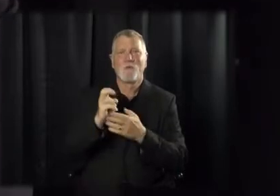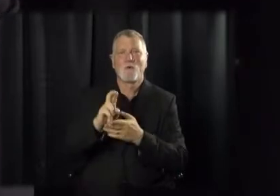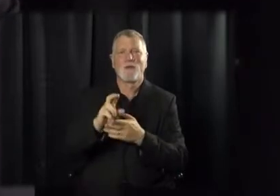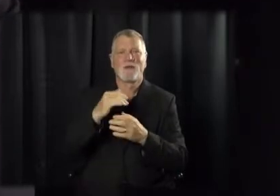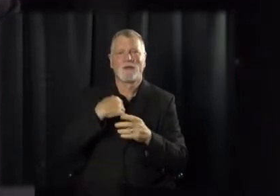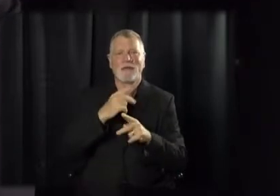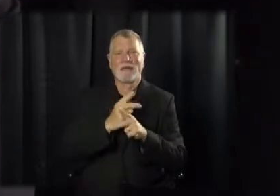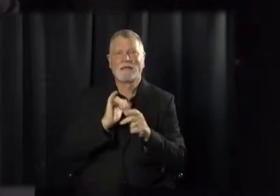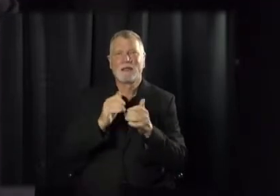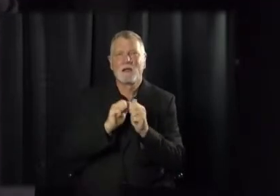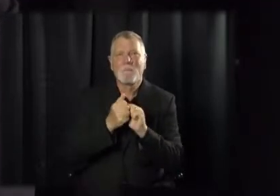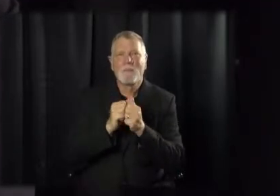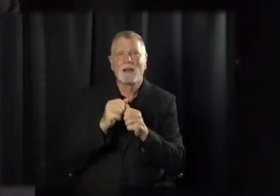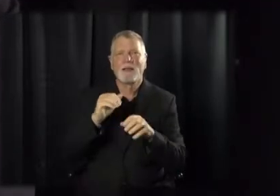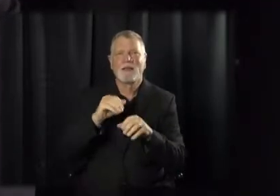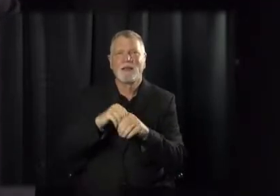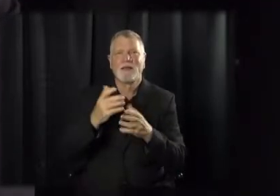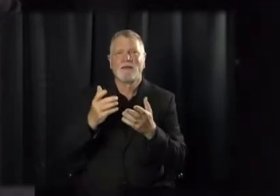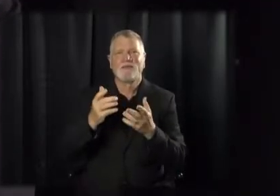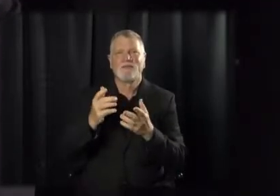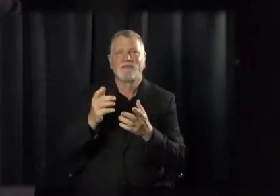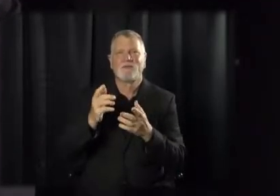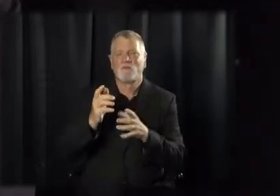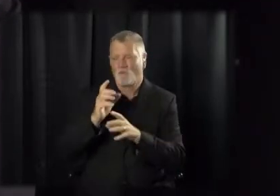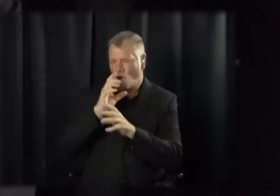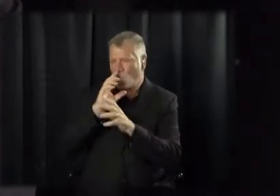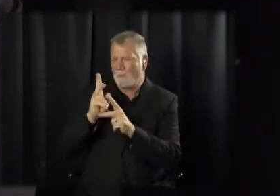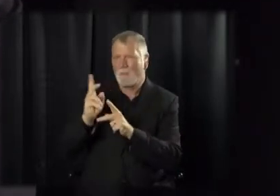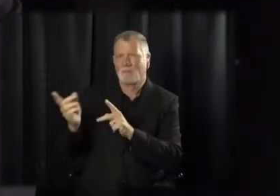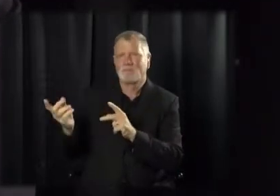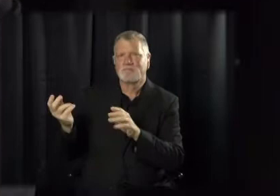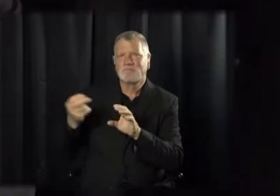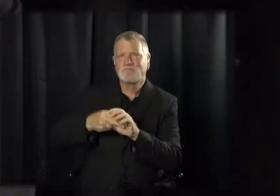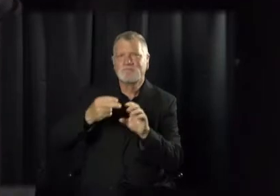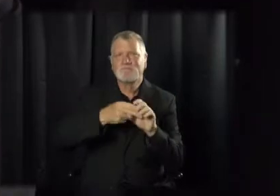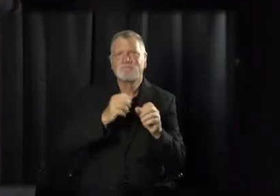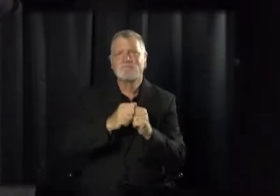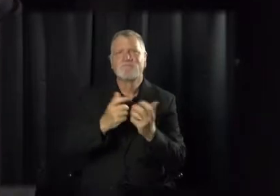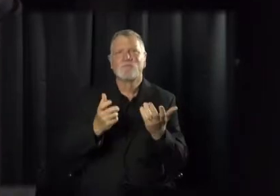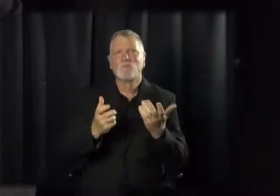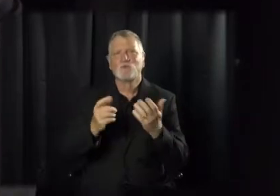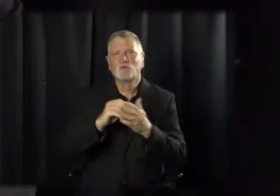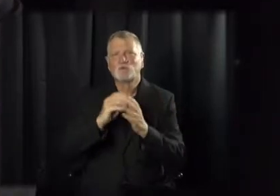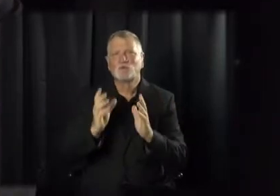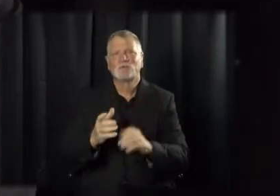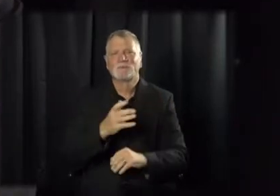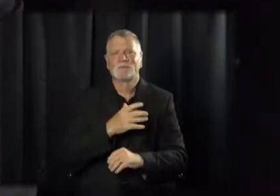continues to be competitive in terms of attracting students and